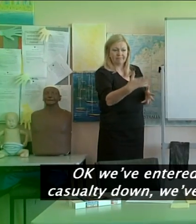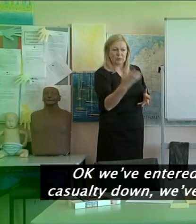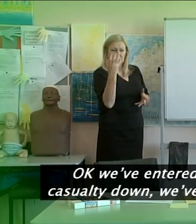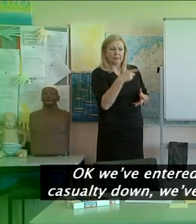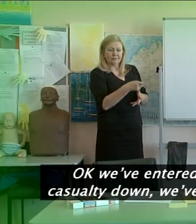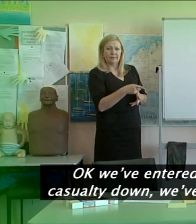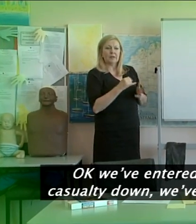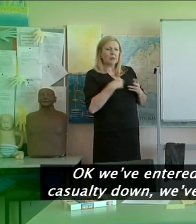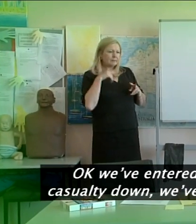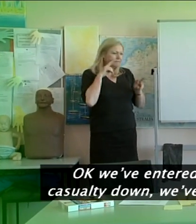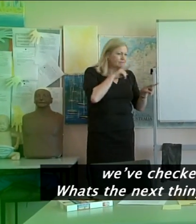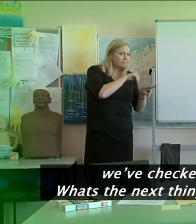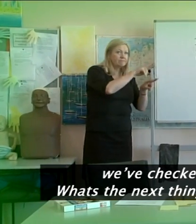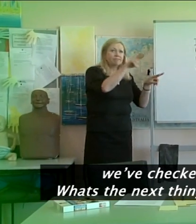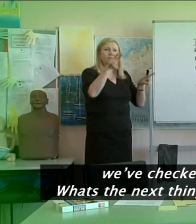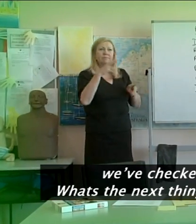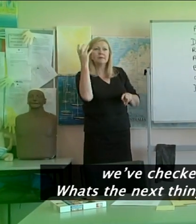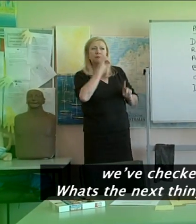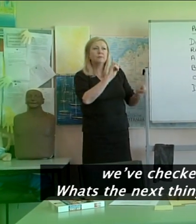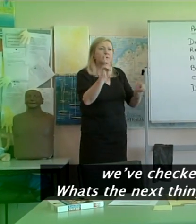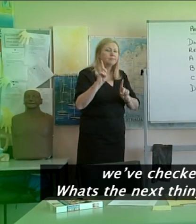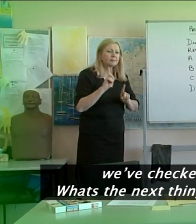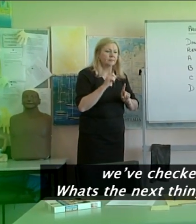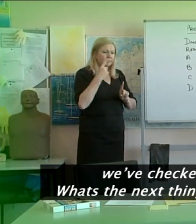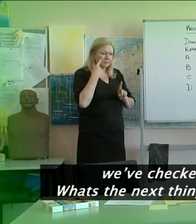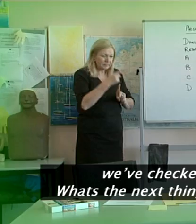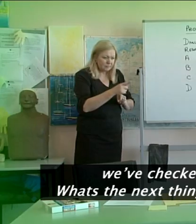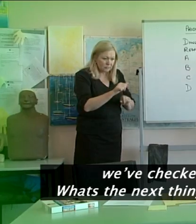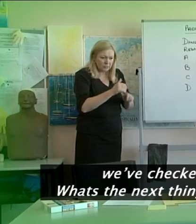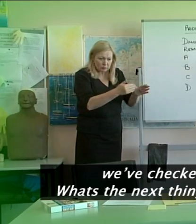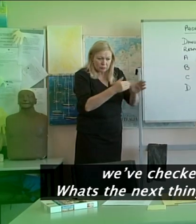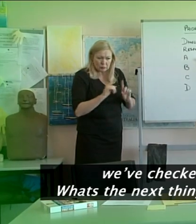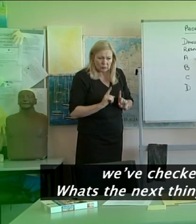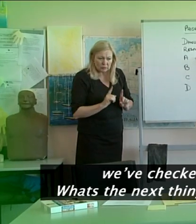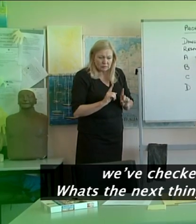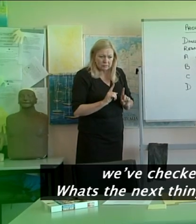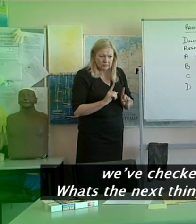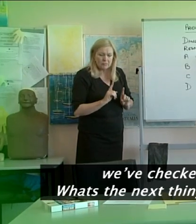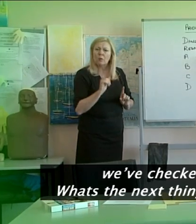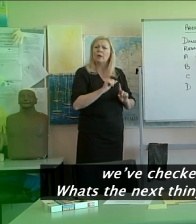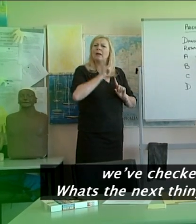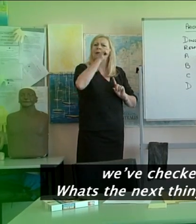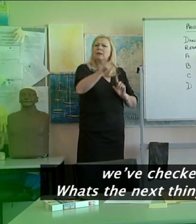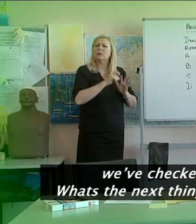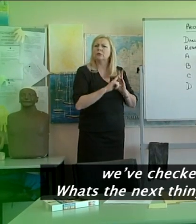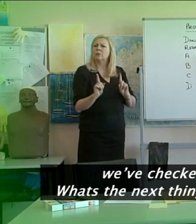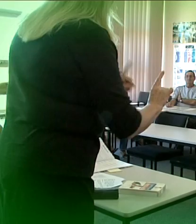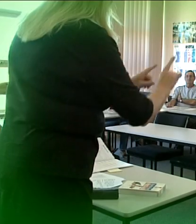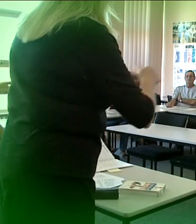We've checked for dangers, we've checked for response. What's the next thing that we need to do?